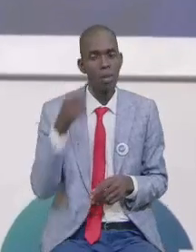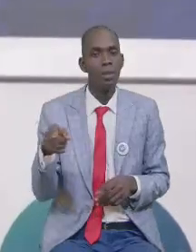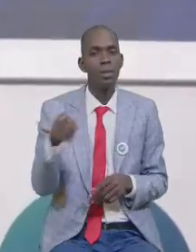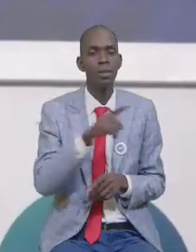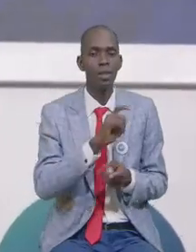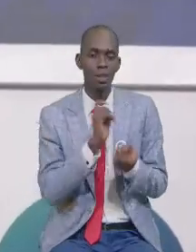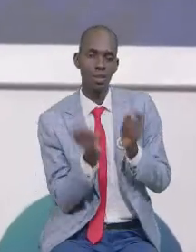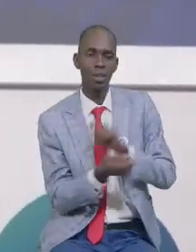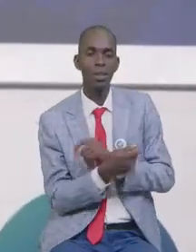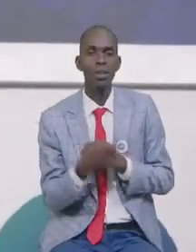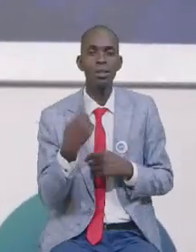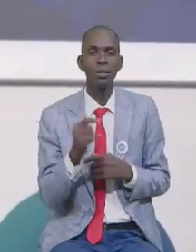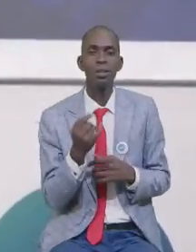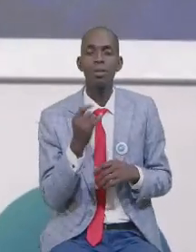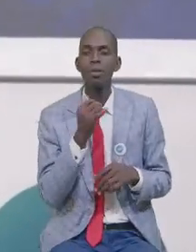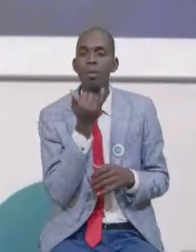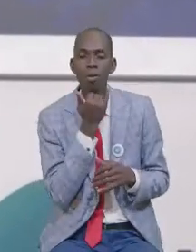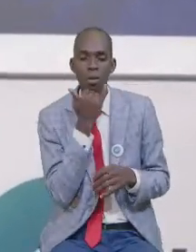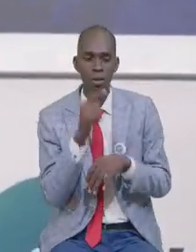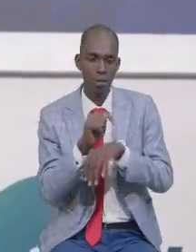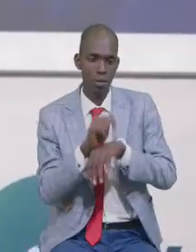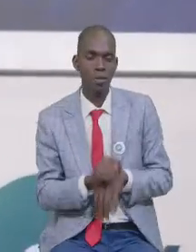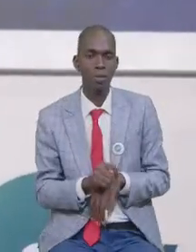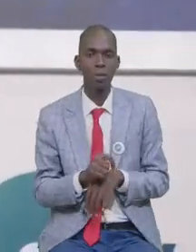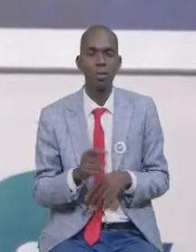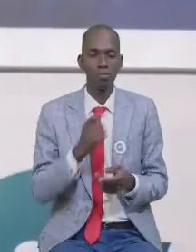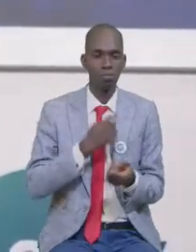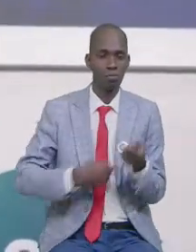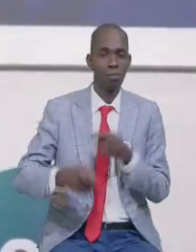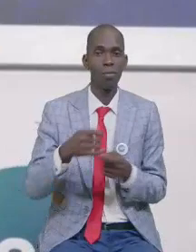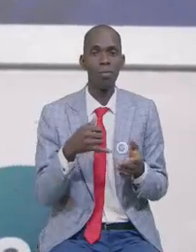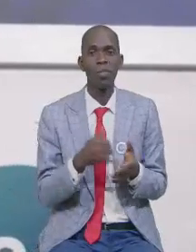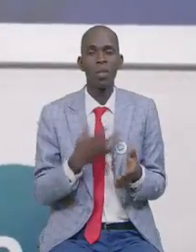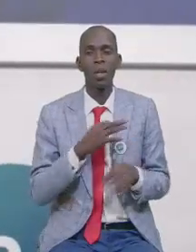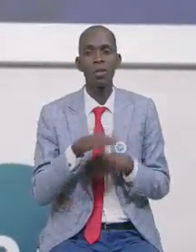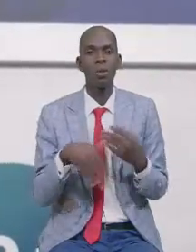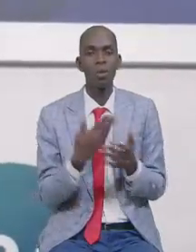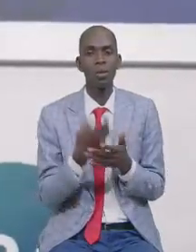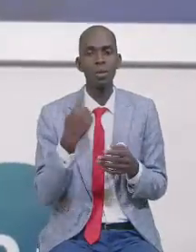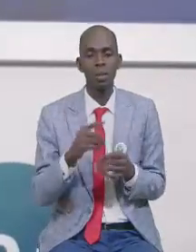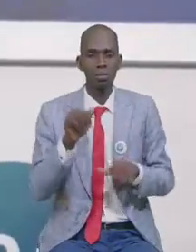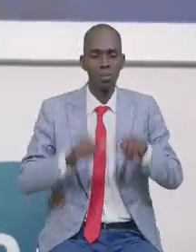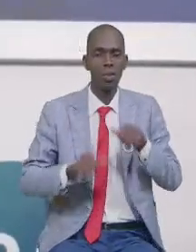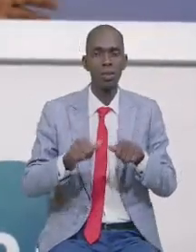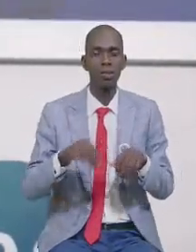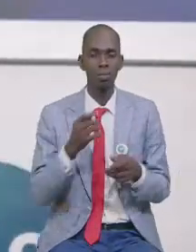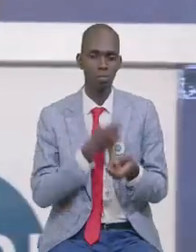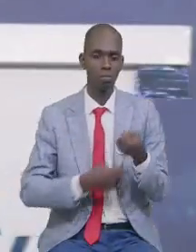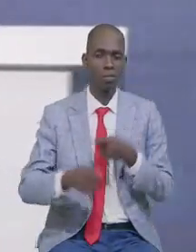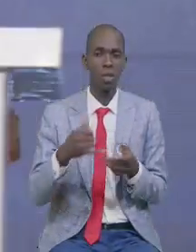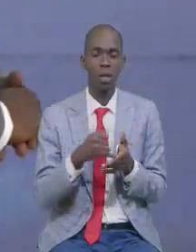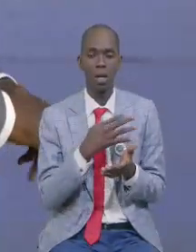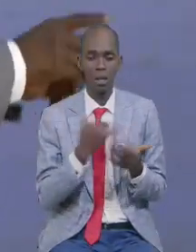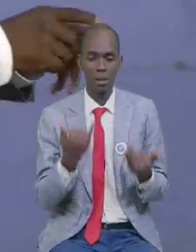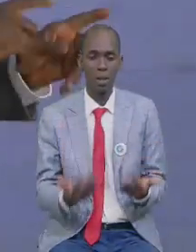upside down, tradition upside down, and their idolatry upside down, and they lifted up Jesus and